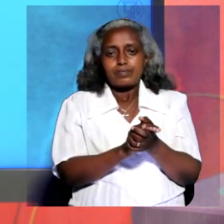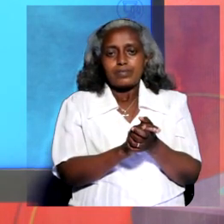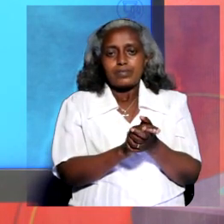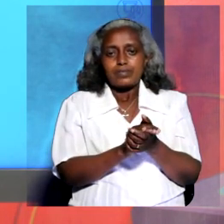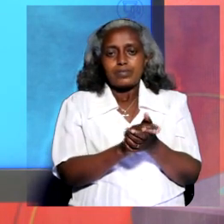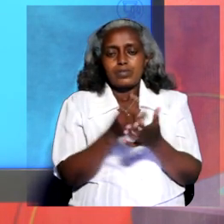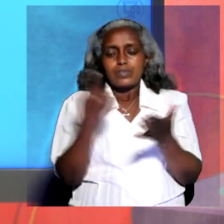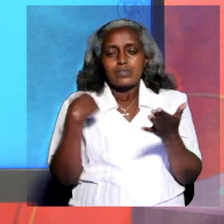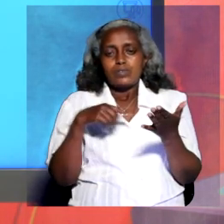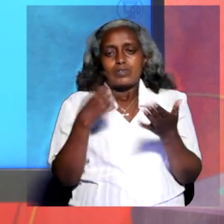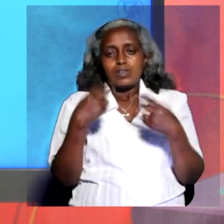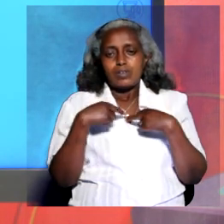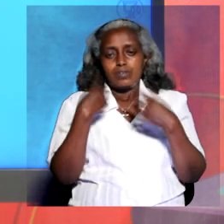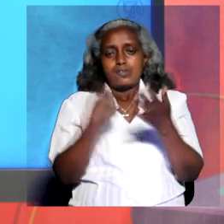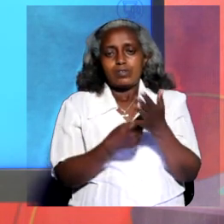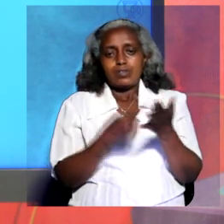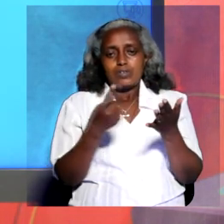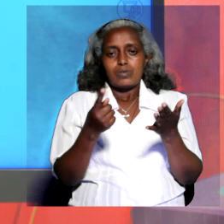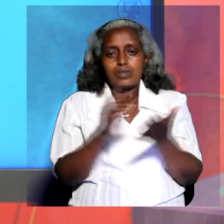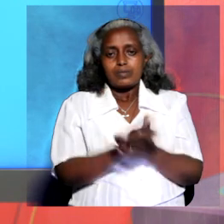will have this one.